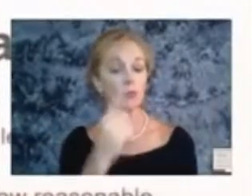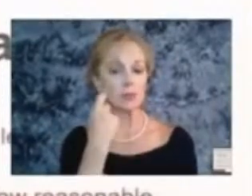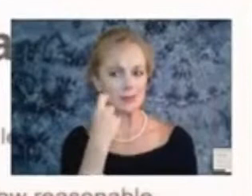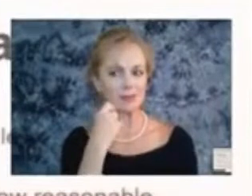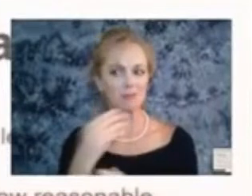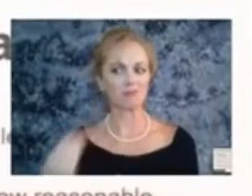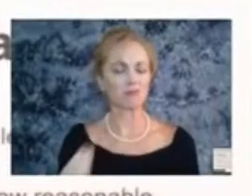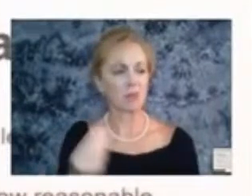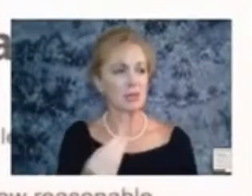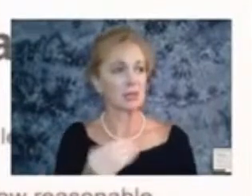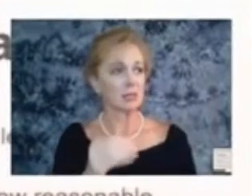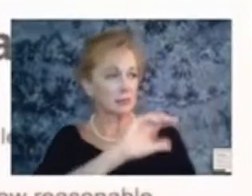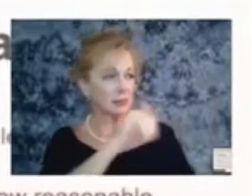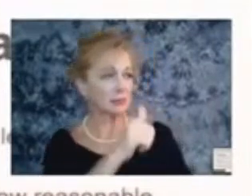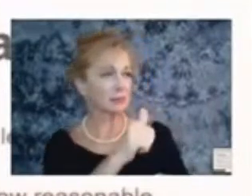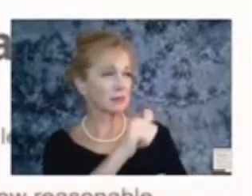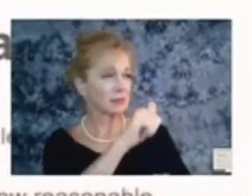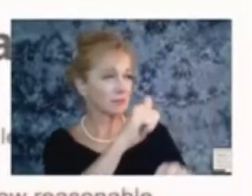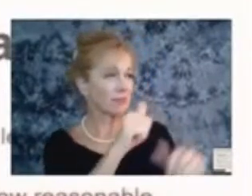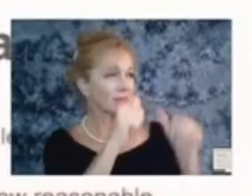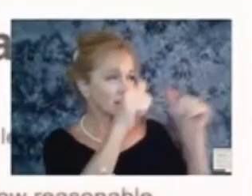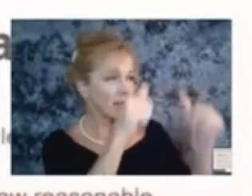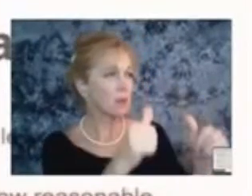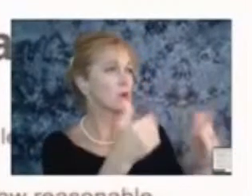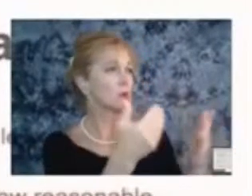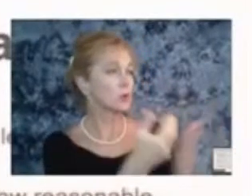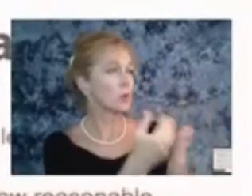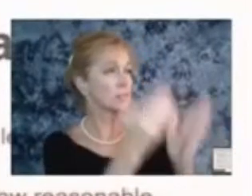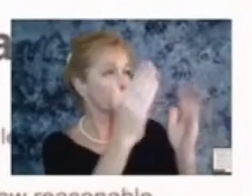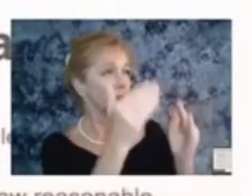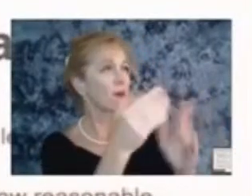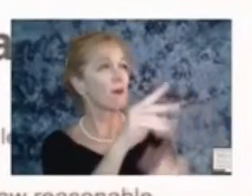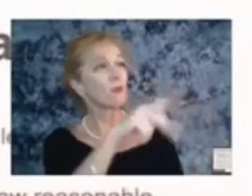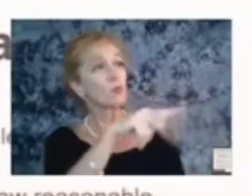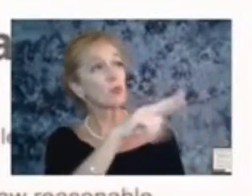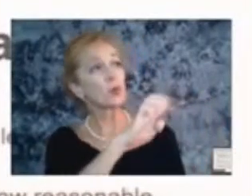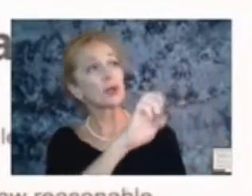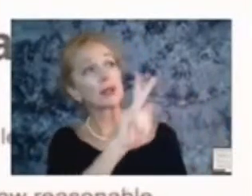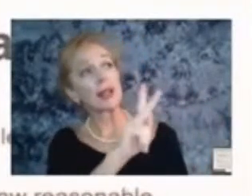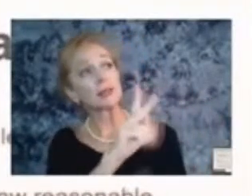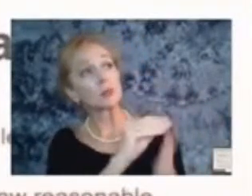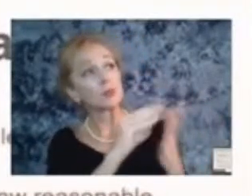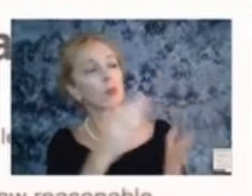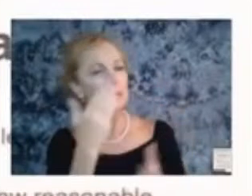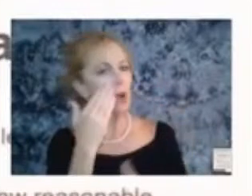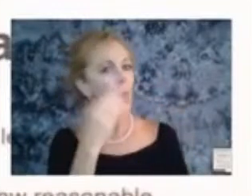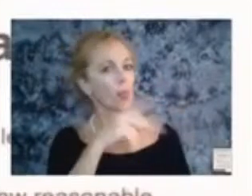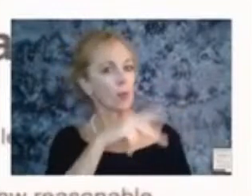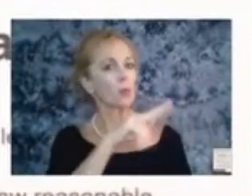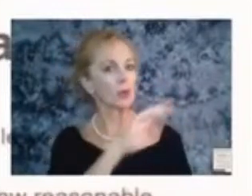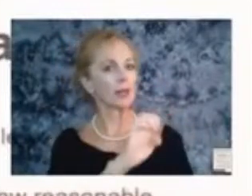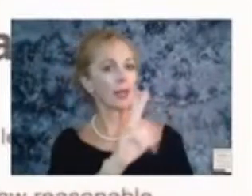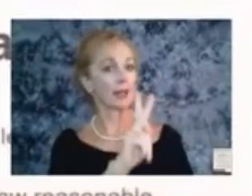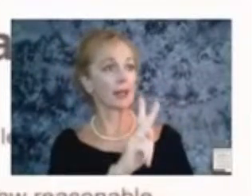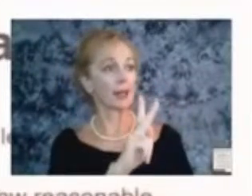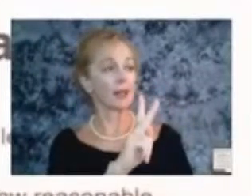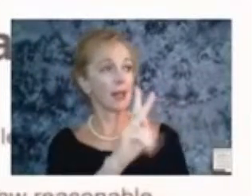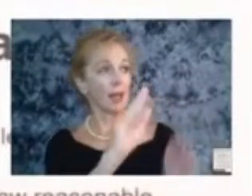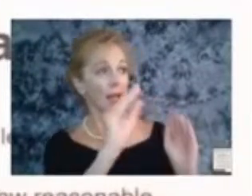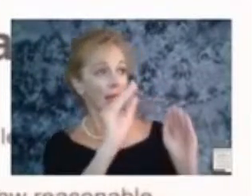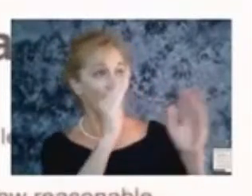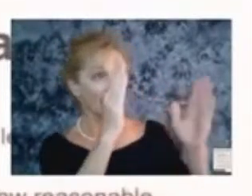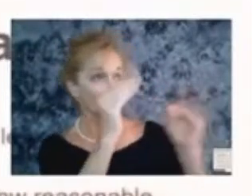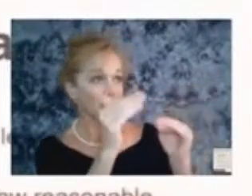new expectations for how that plays out for our pre-K students. We know that our pre-K expectation is going to be a little bit different in terms of